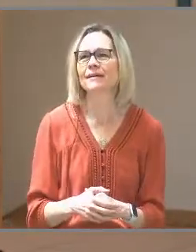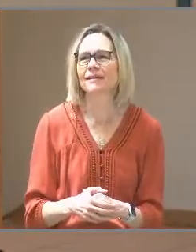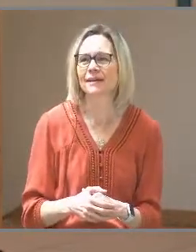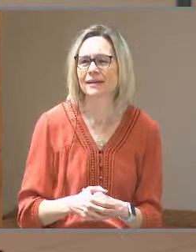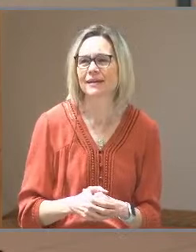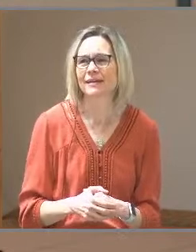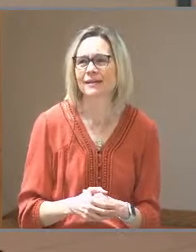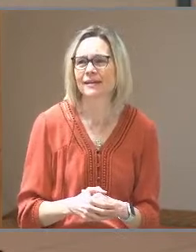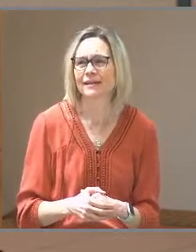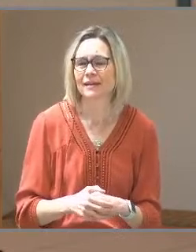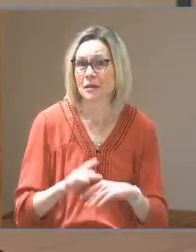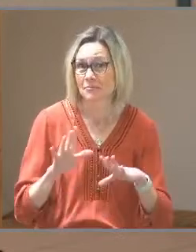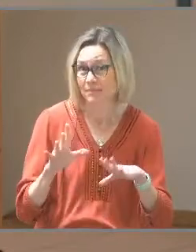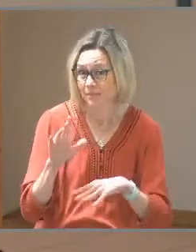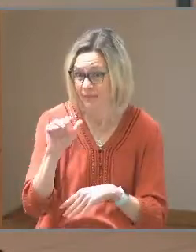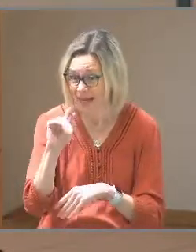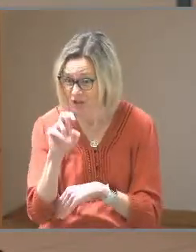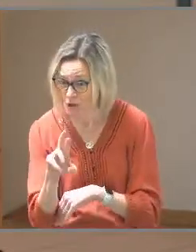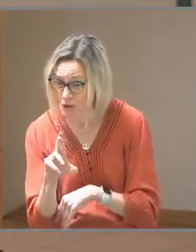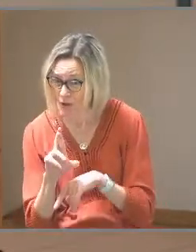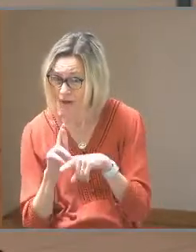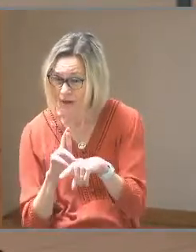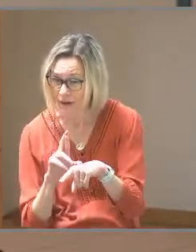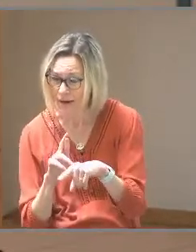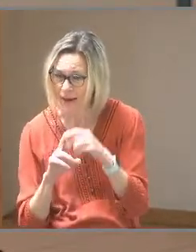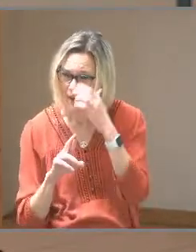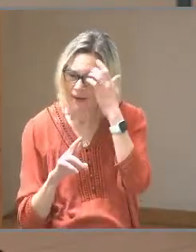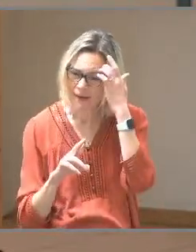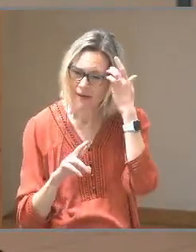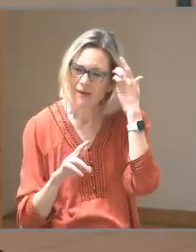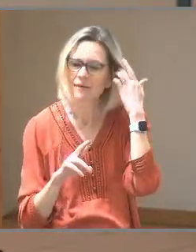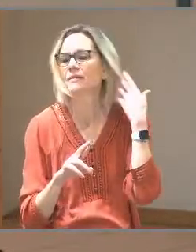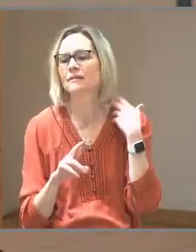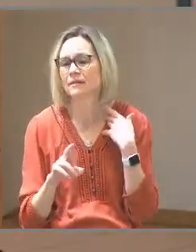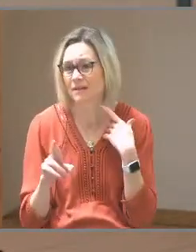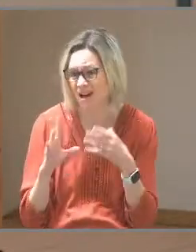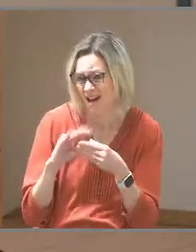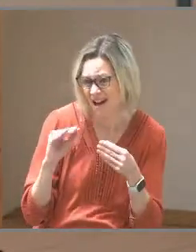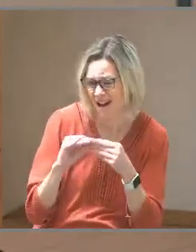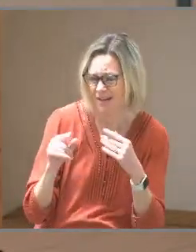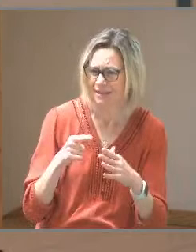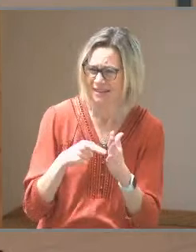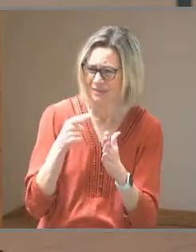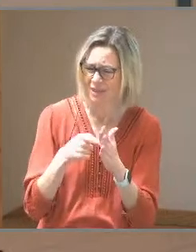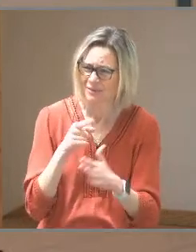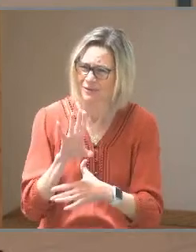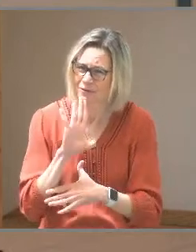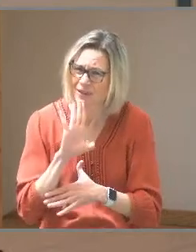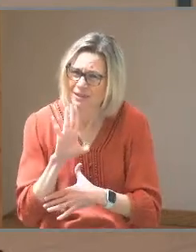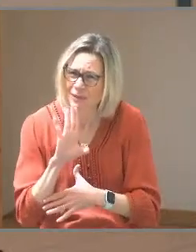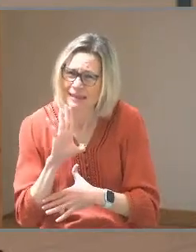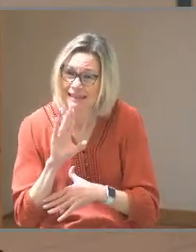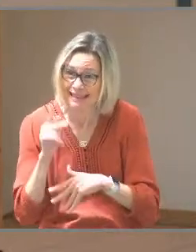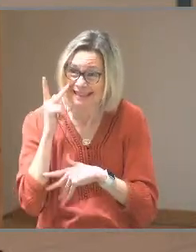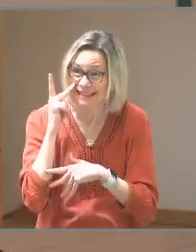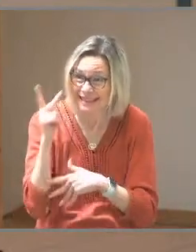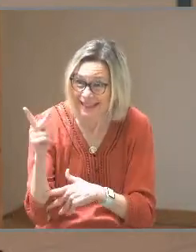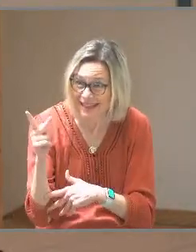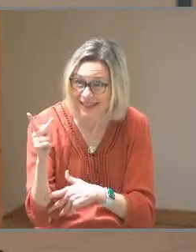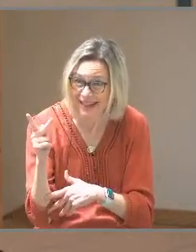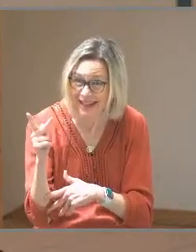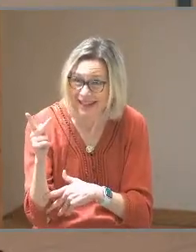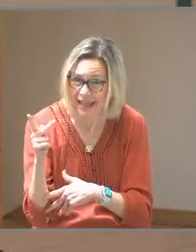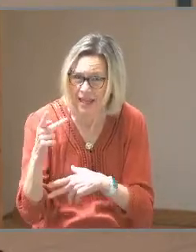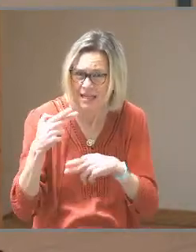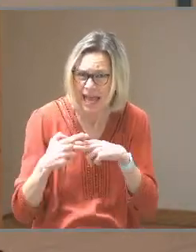Let me just say, Asher. Emma is saying that sometimes we get frustrated when we can see the person and we cannot remember the